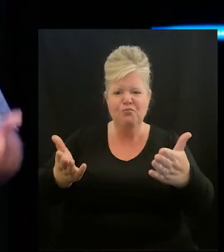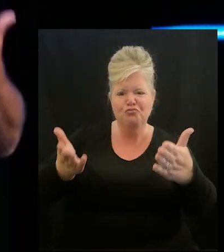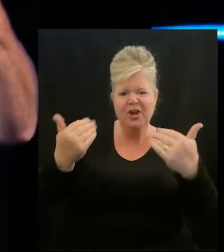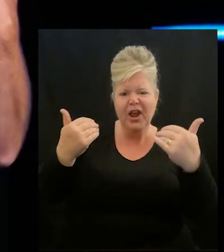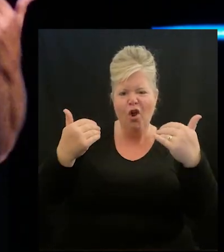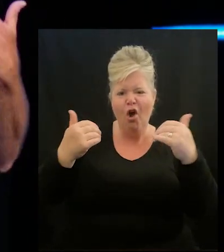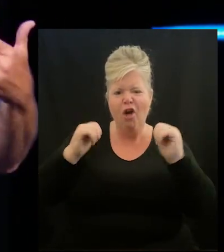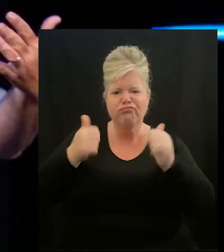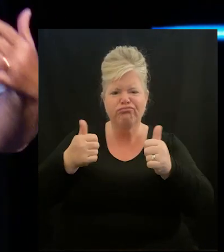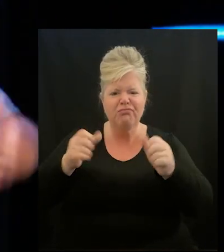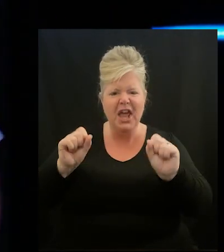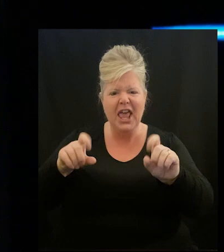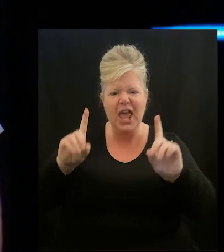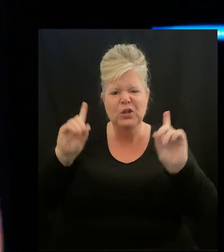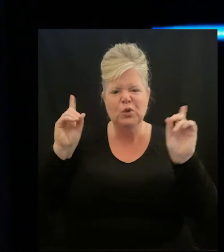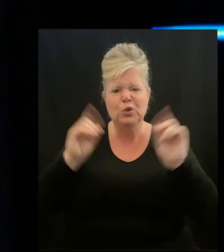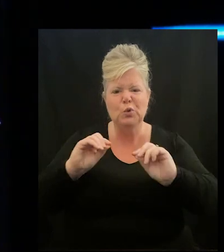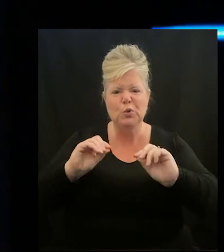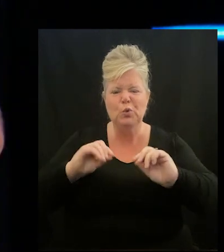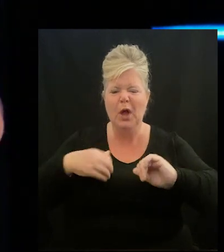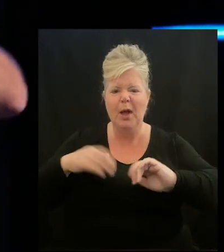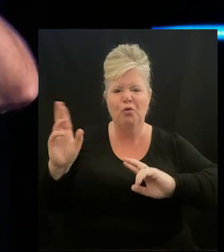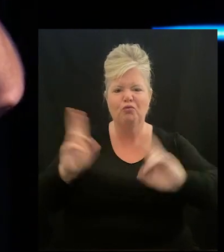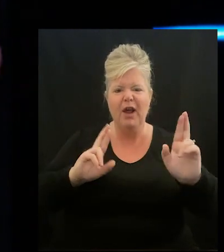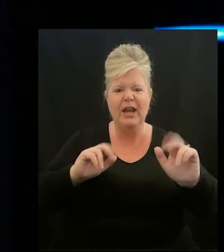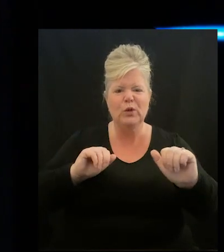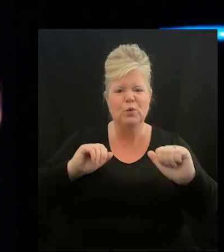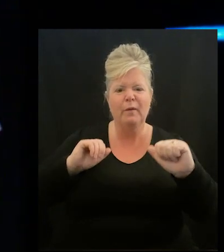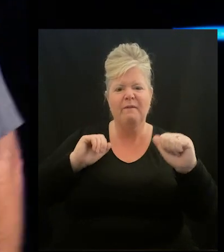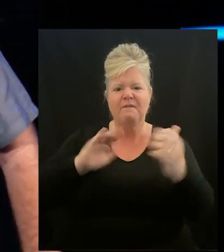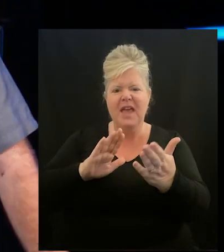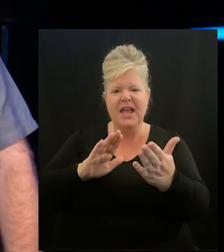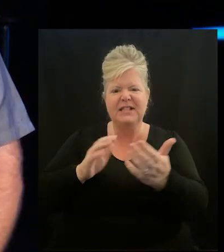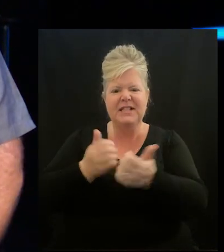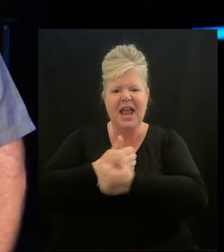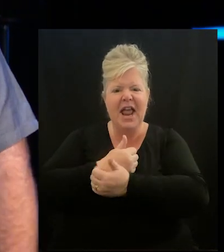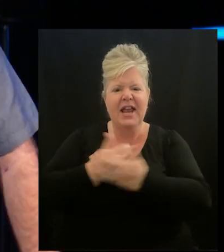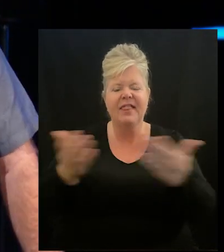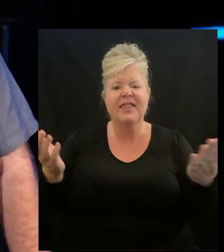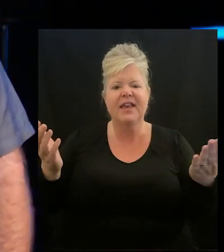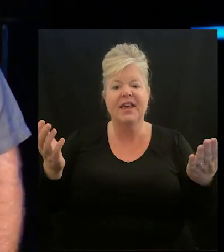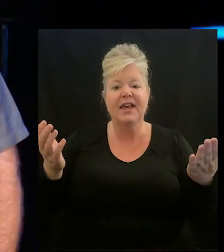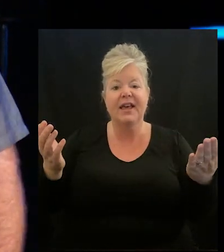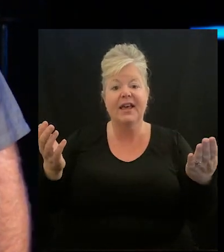on. Bring it on, devil, because I'm ready to face anything that you have head on.